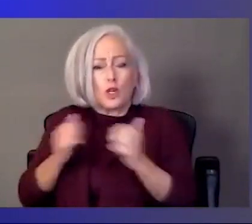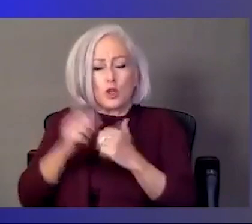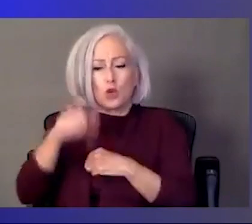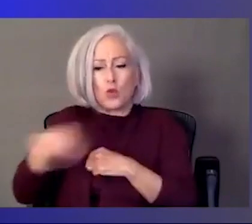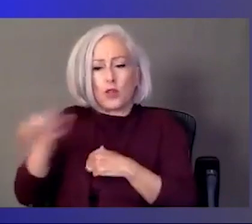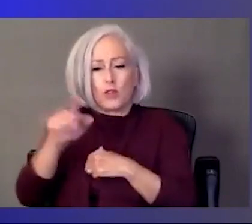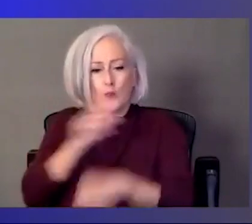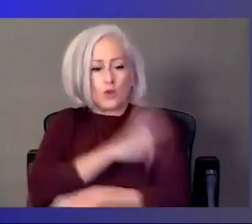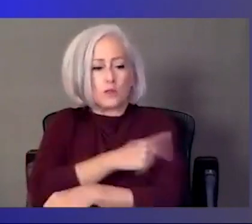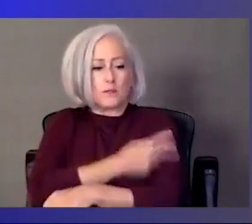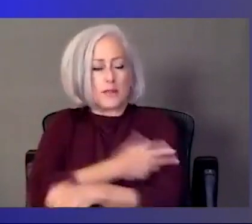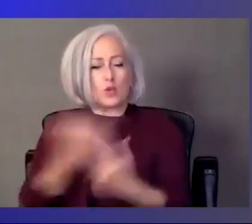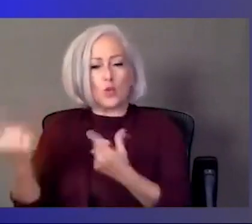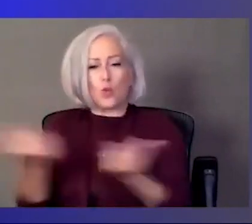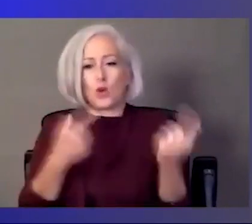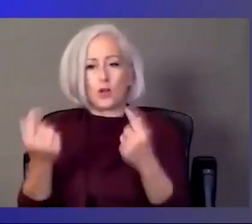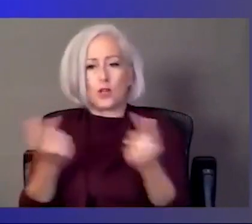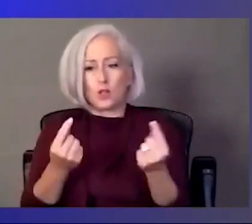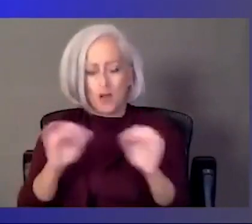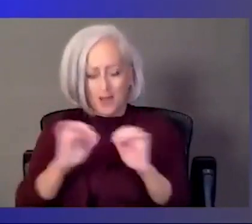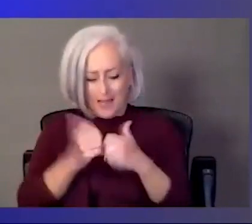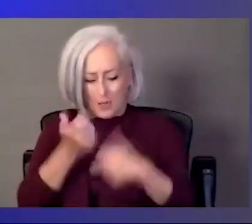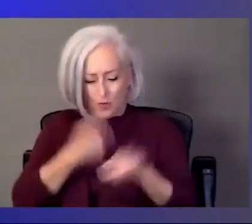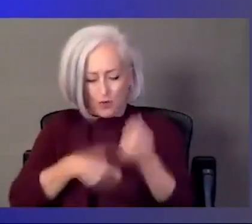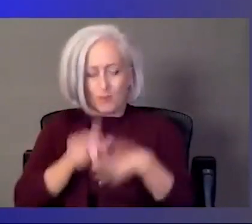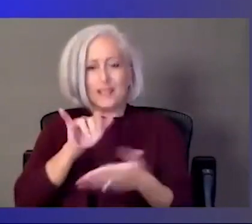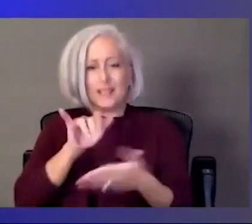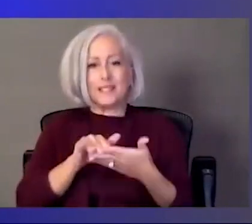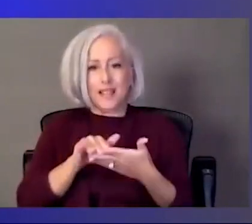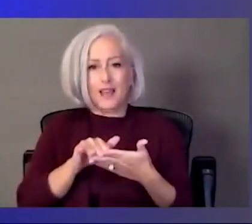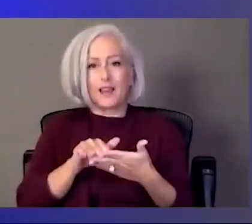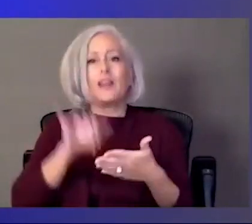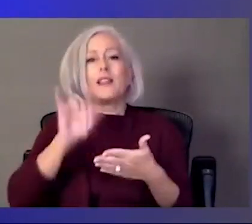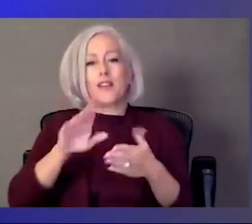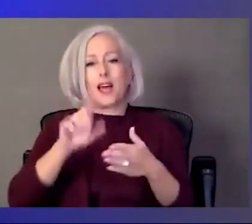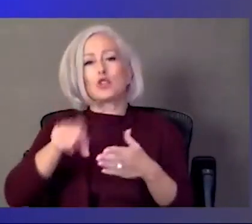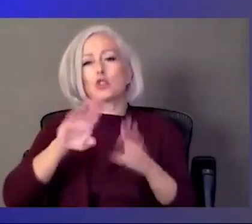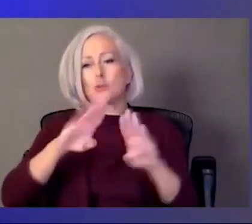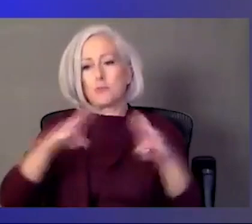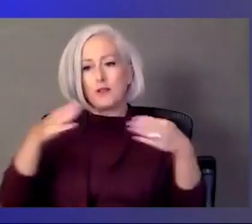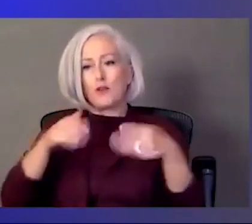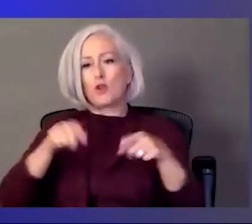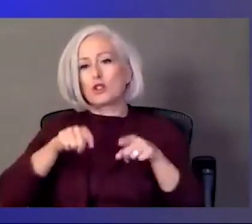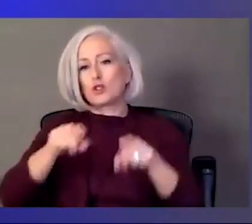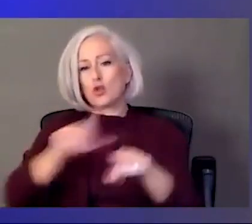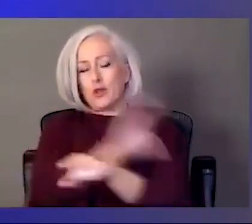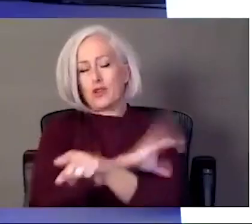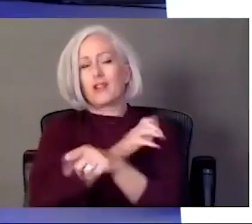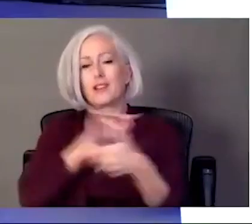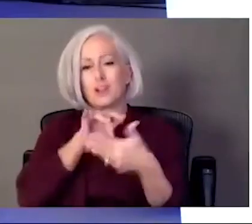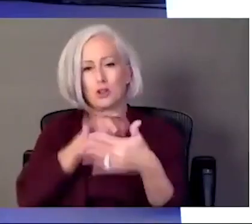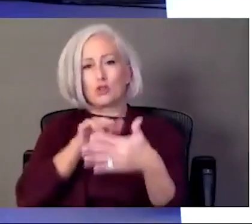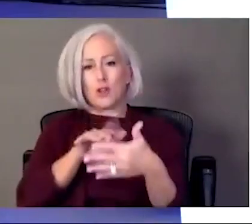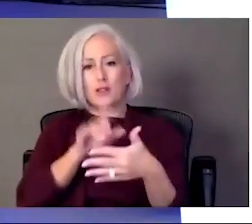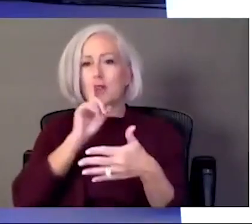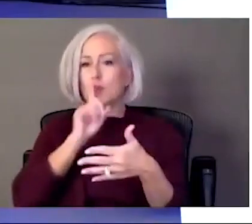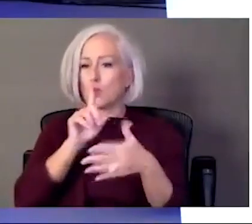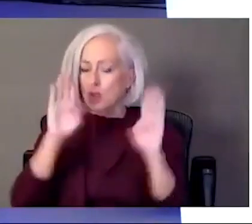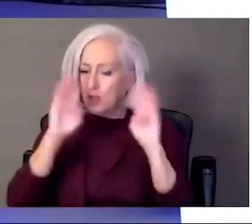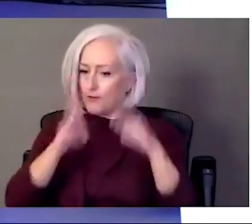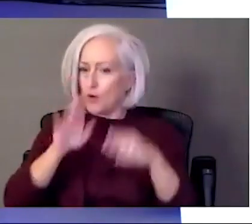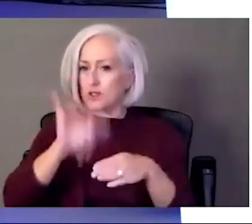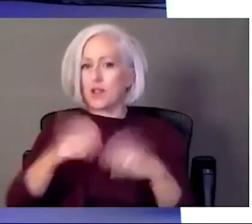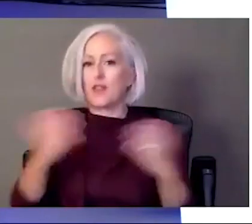are best addressed in the context of clinical trials, which we're very invested in our institution. And do a great job with. Okay, other